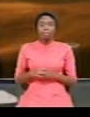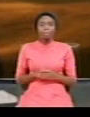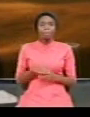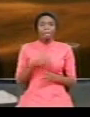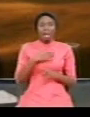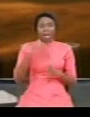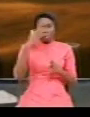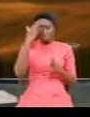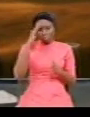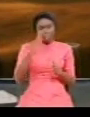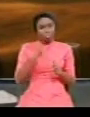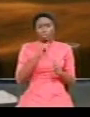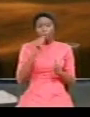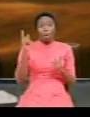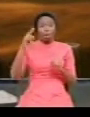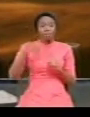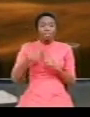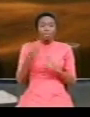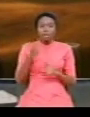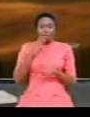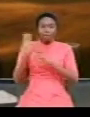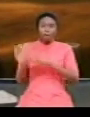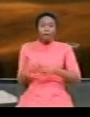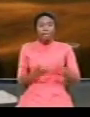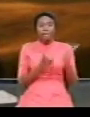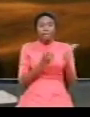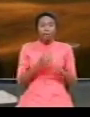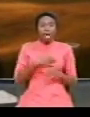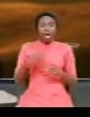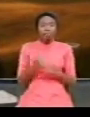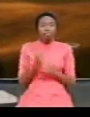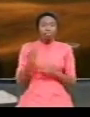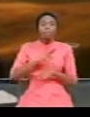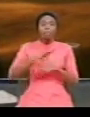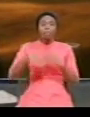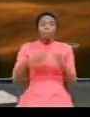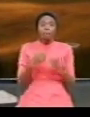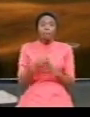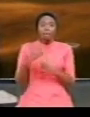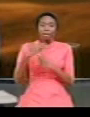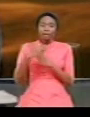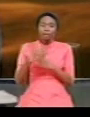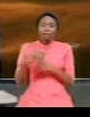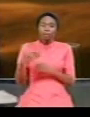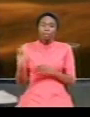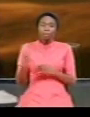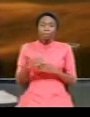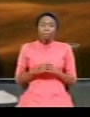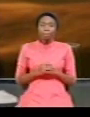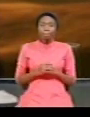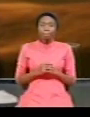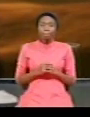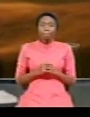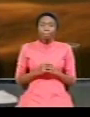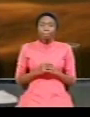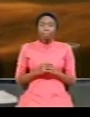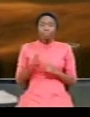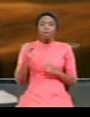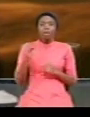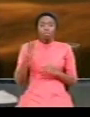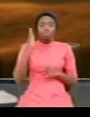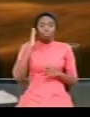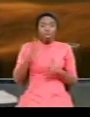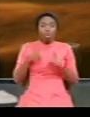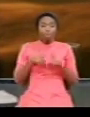knew not until the flood came and took them all away. So